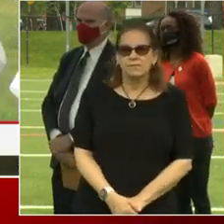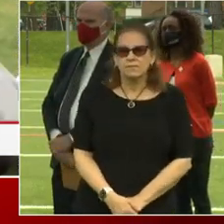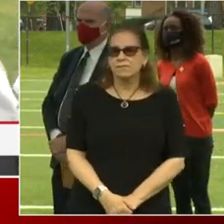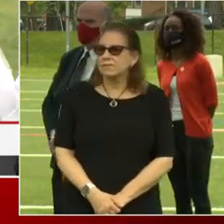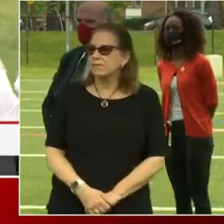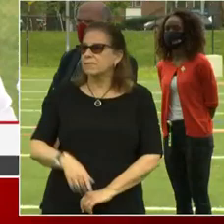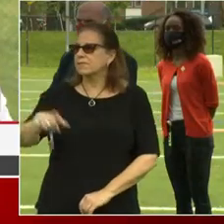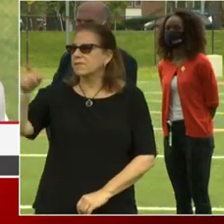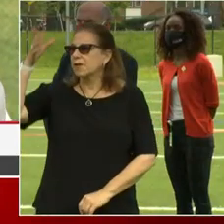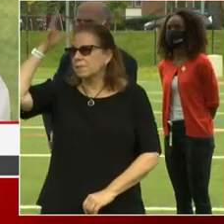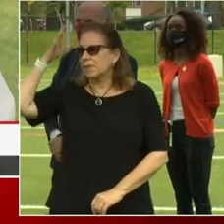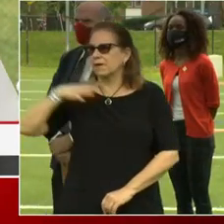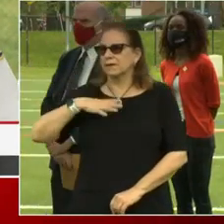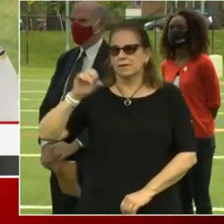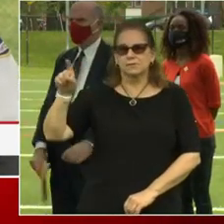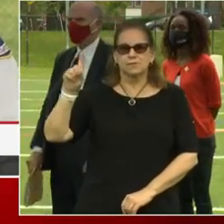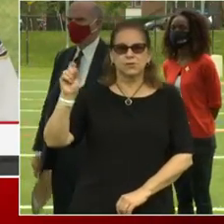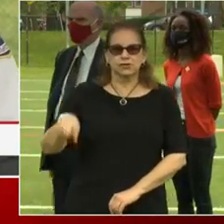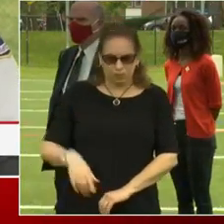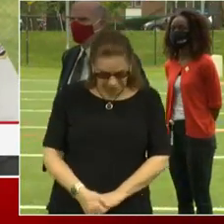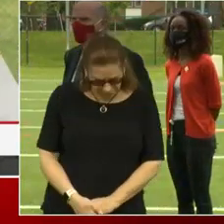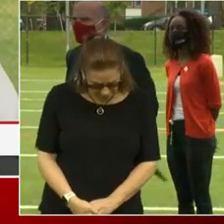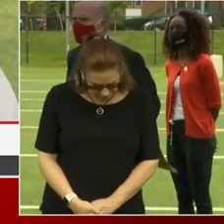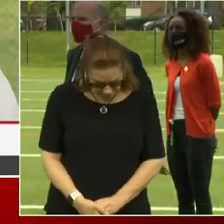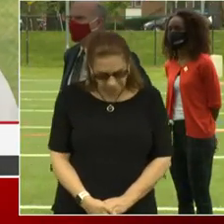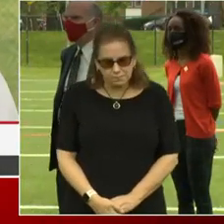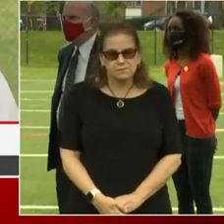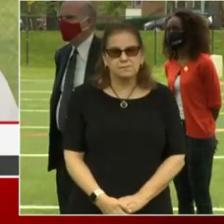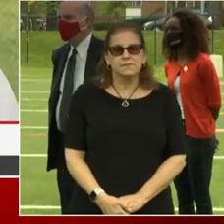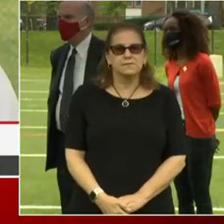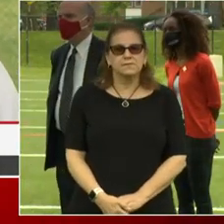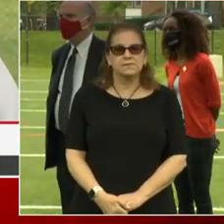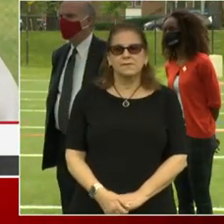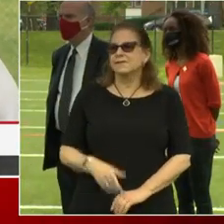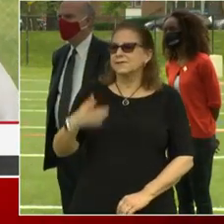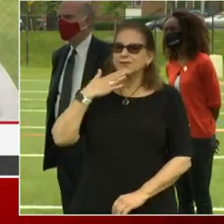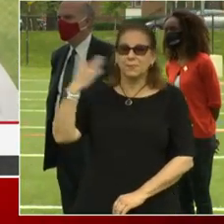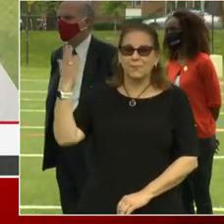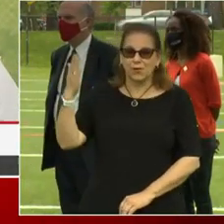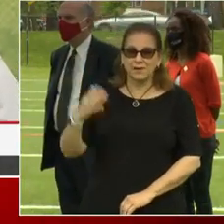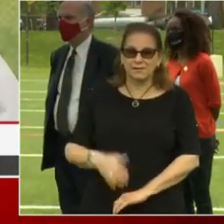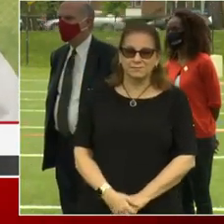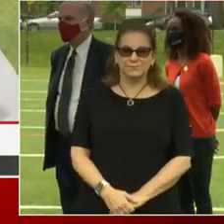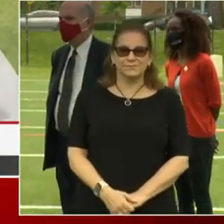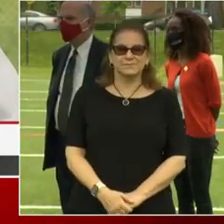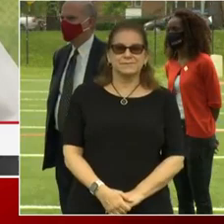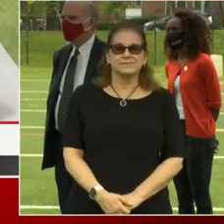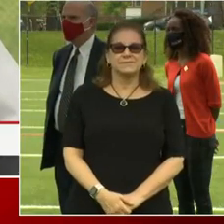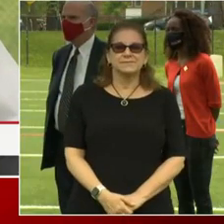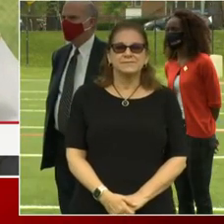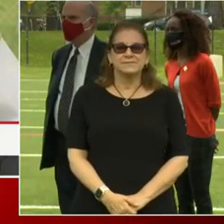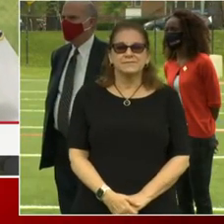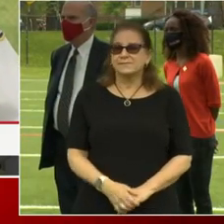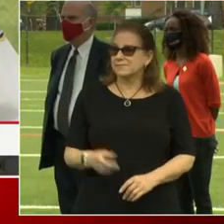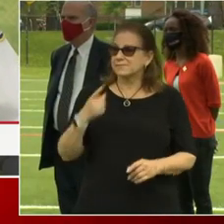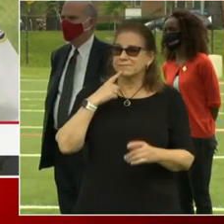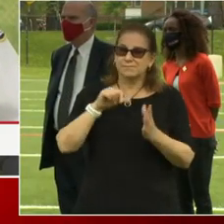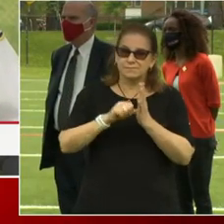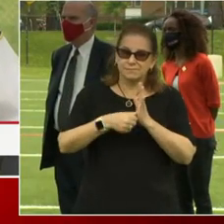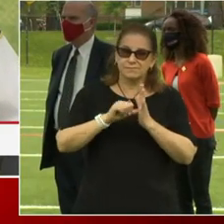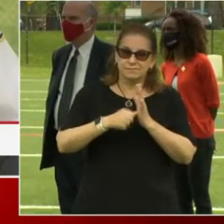You're next, ma'am. Right after this gentleman right here. Yes, ma'am. Good morning. You spoke about the importance of getting vaccinated, and I think you